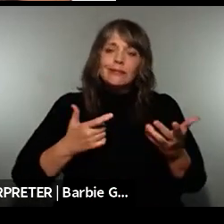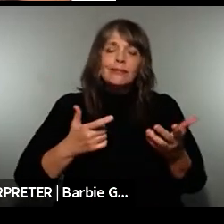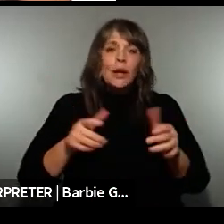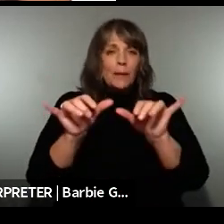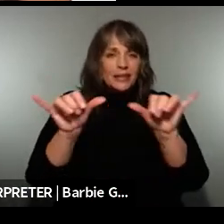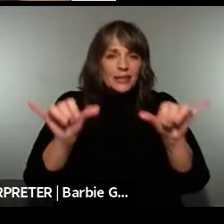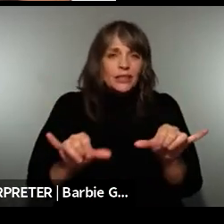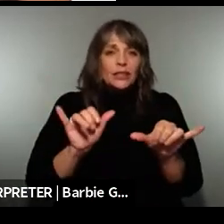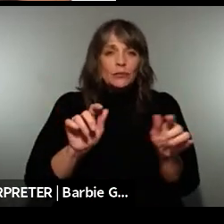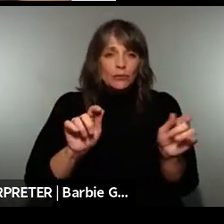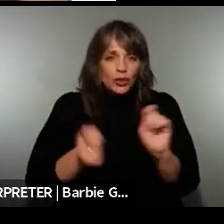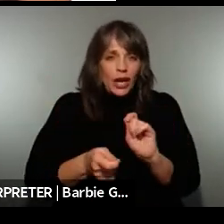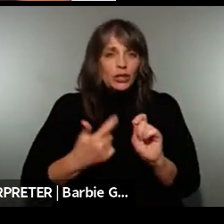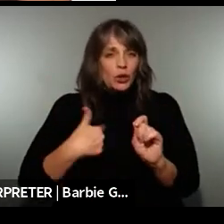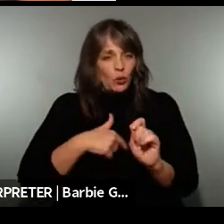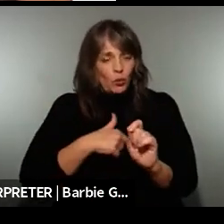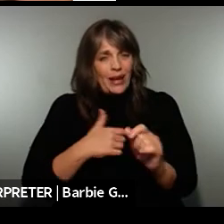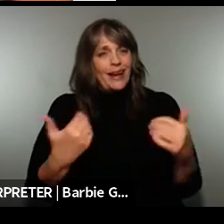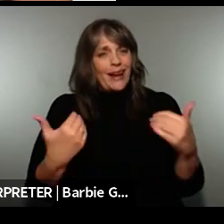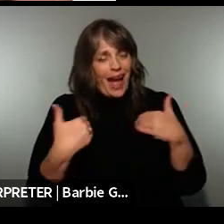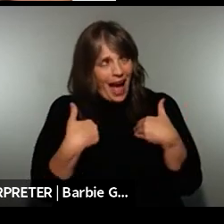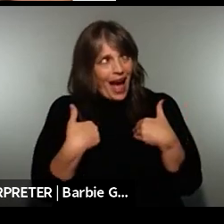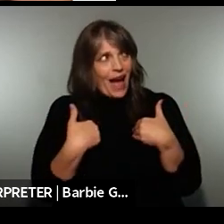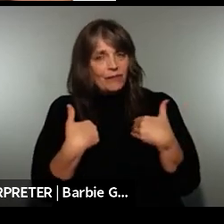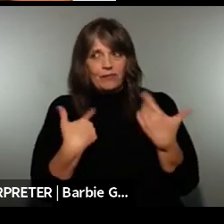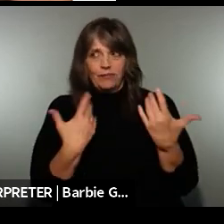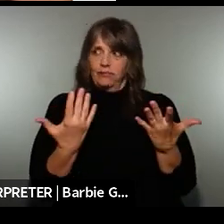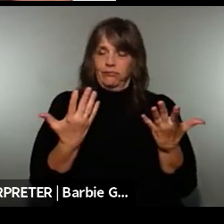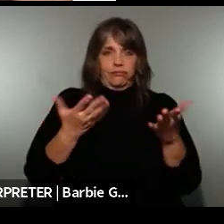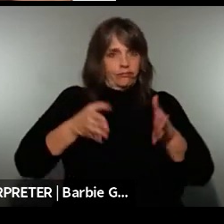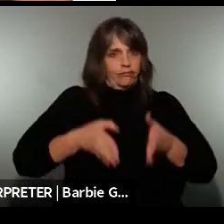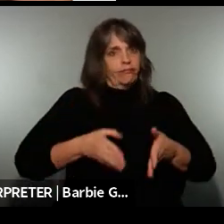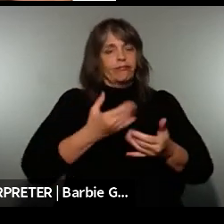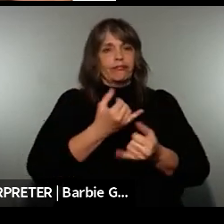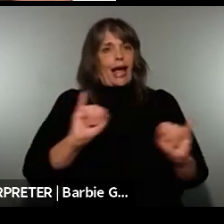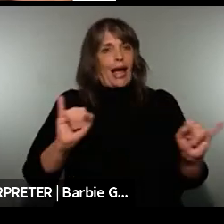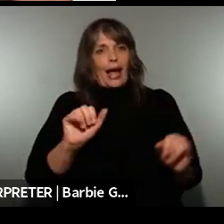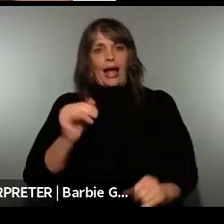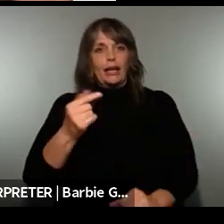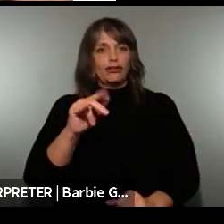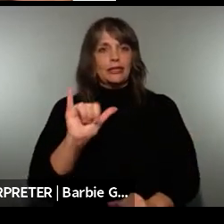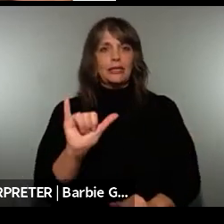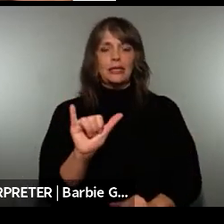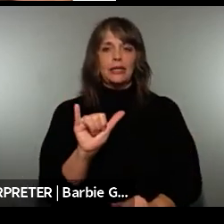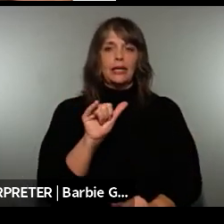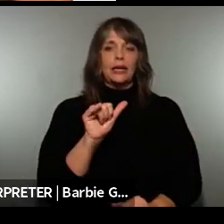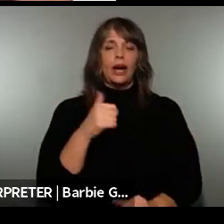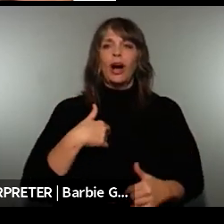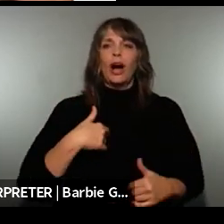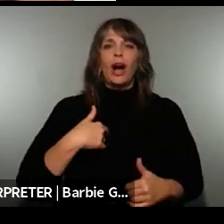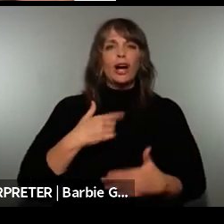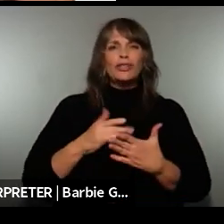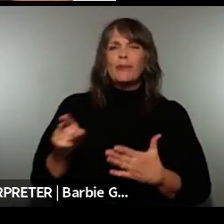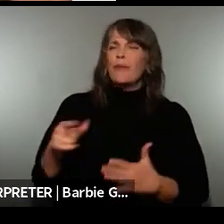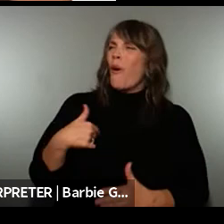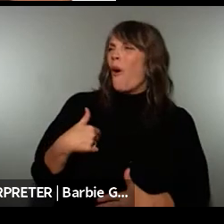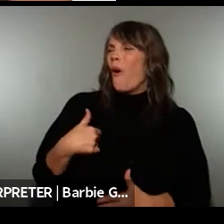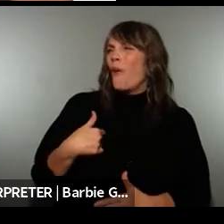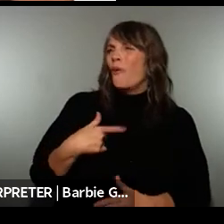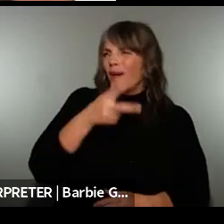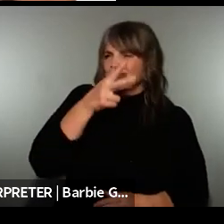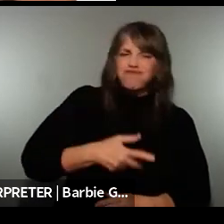think. And it's not all tied to, well, I have a crappy representative who's never going to change, so then what do